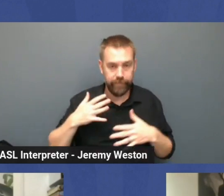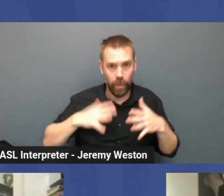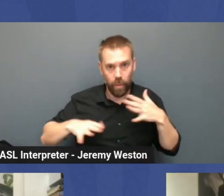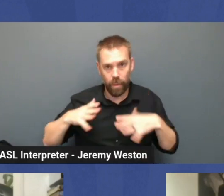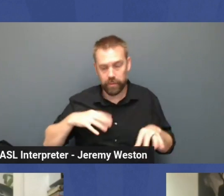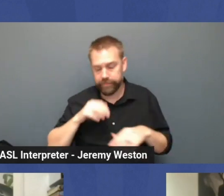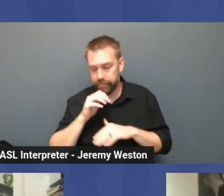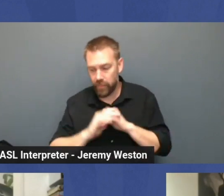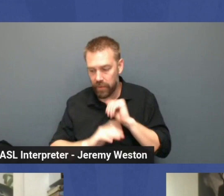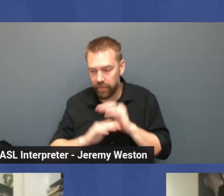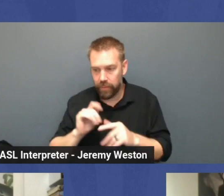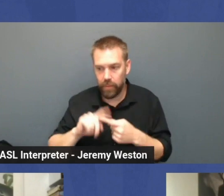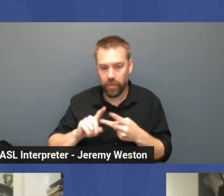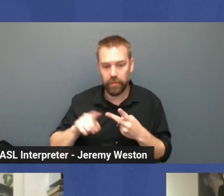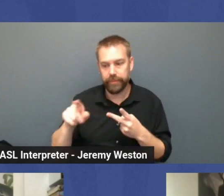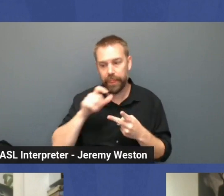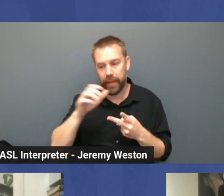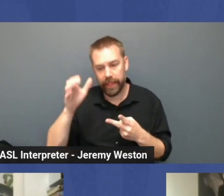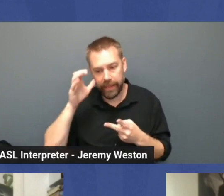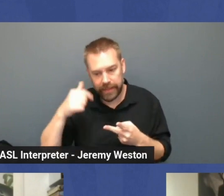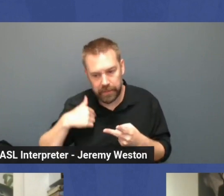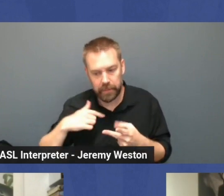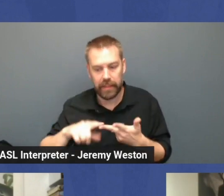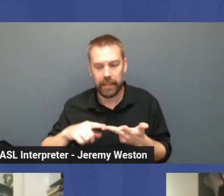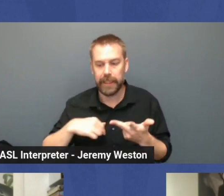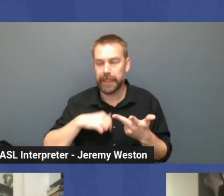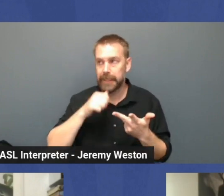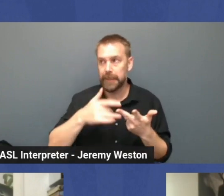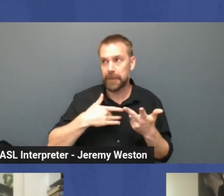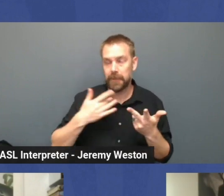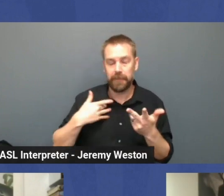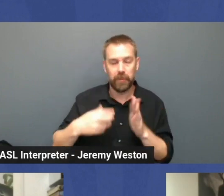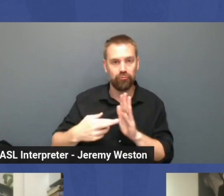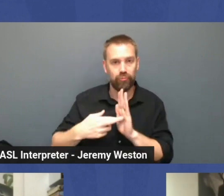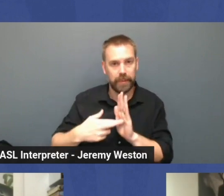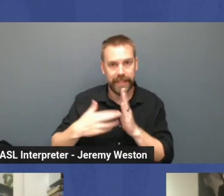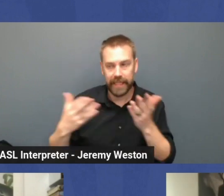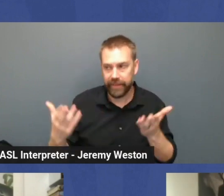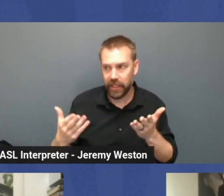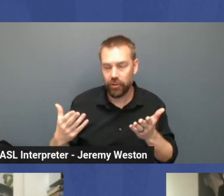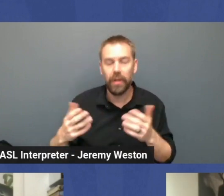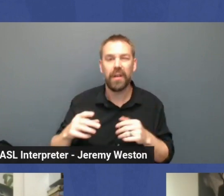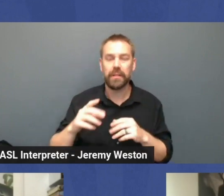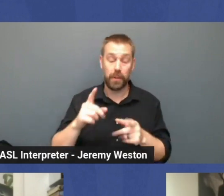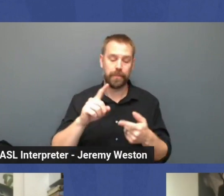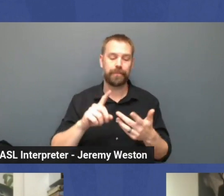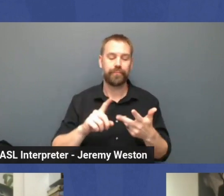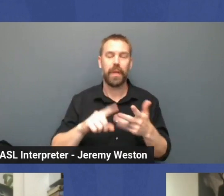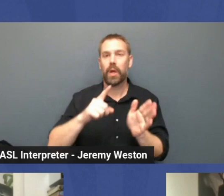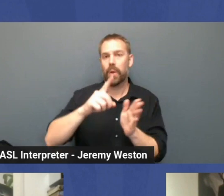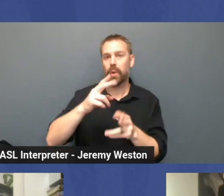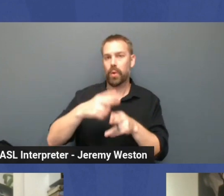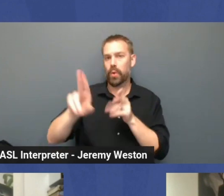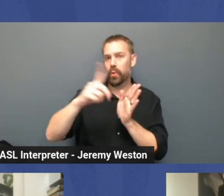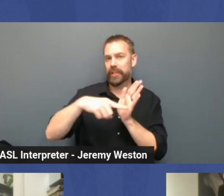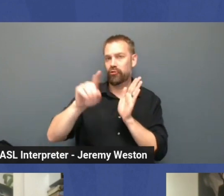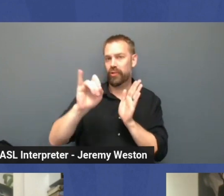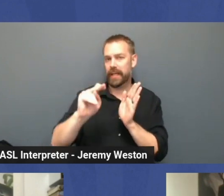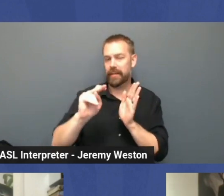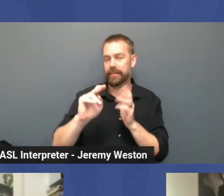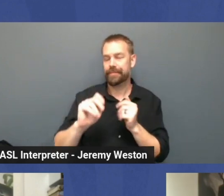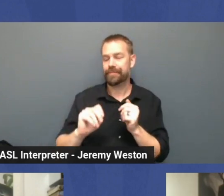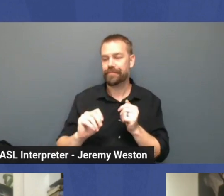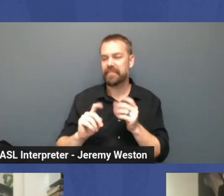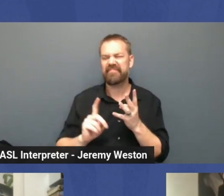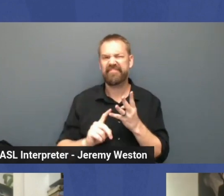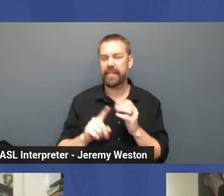feel not represented in that space. A quick check-in. The other thing I want to, this is very small, but something that